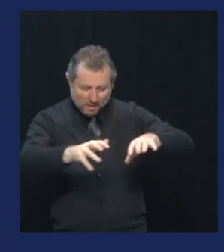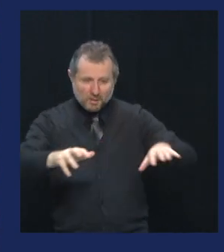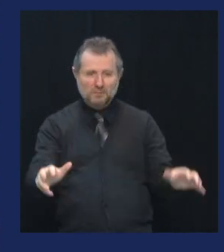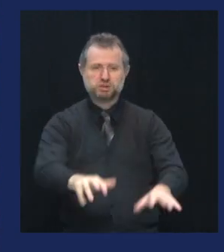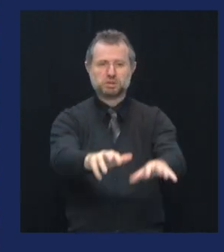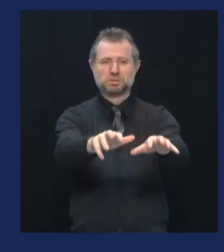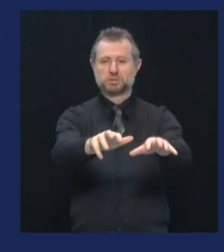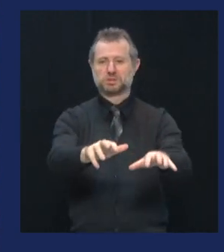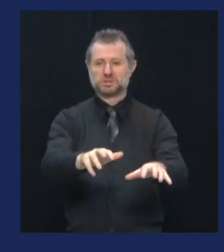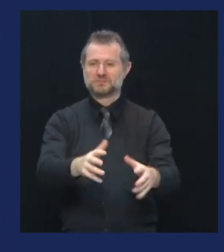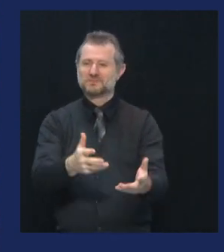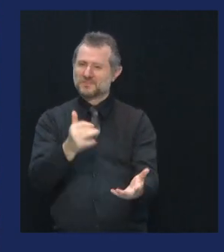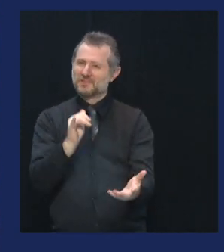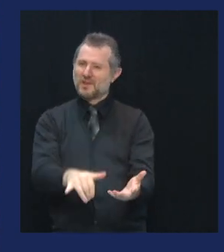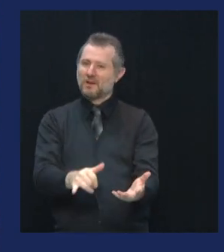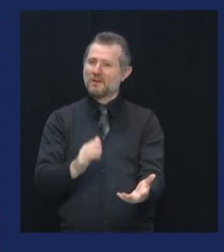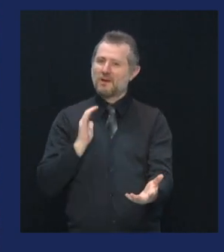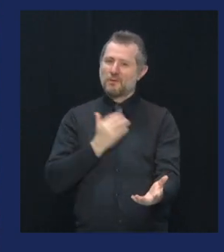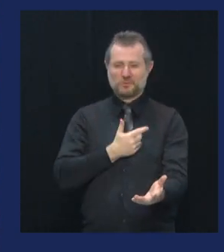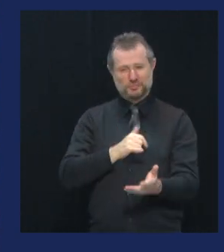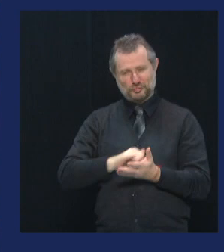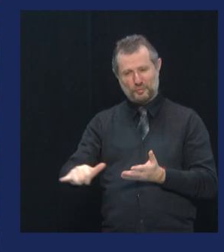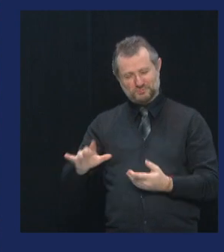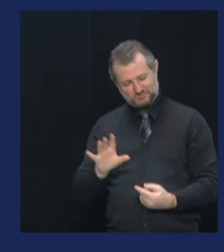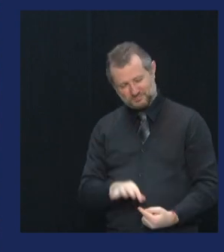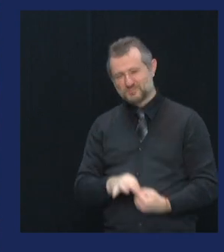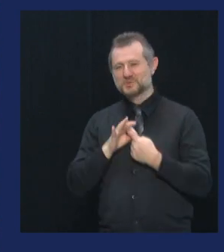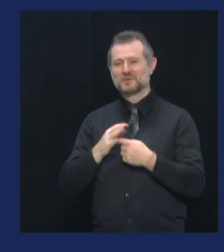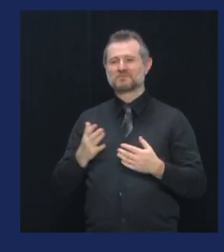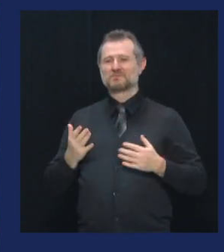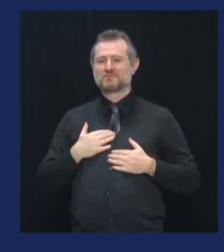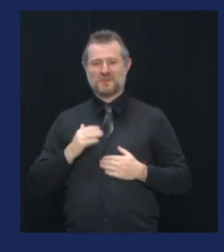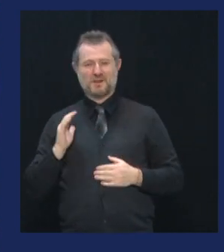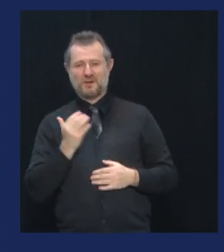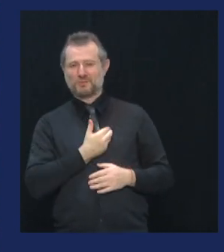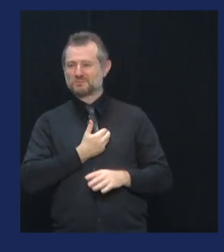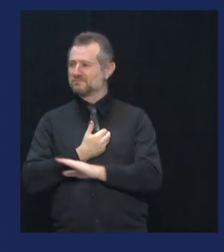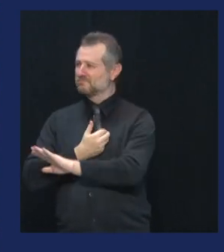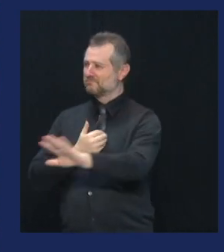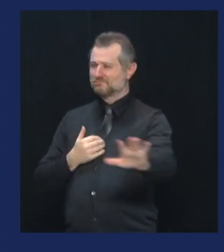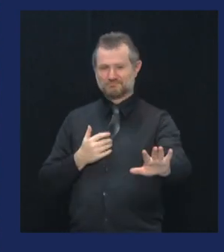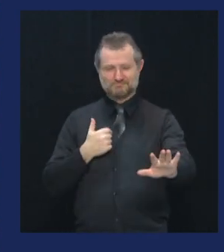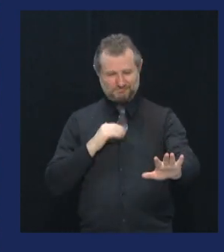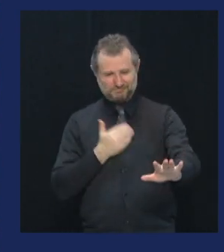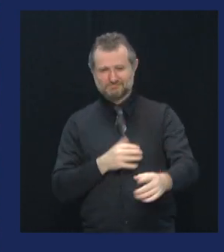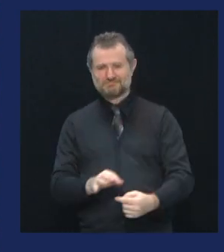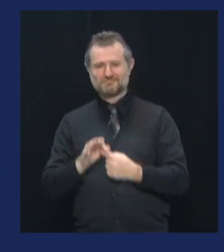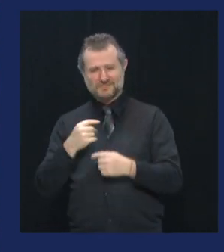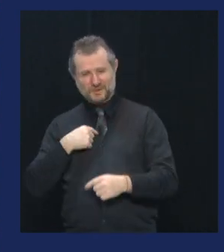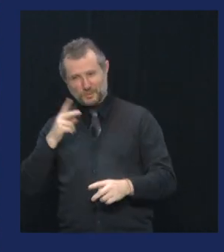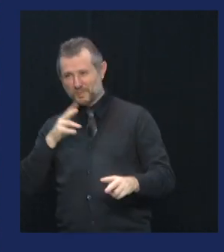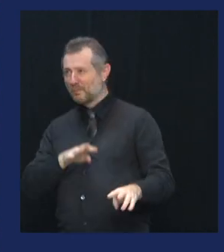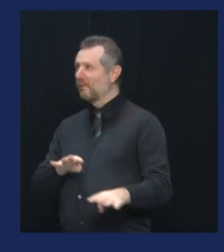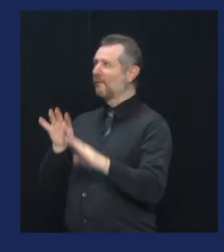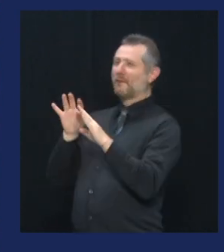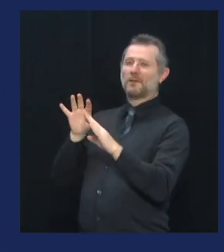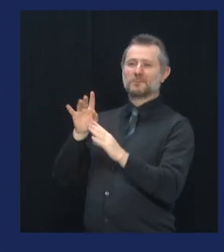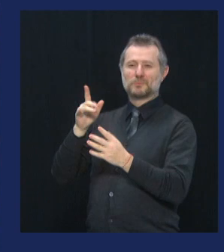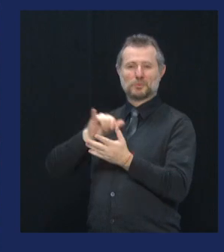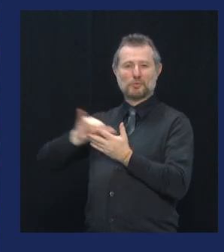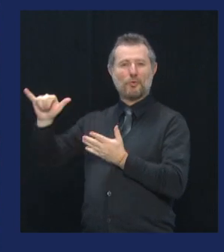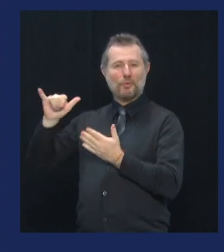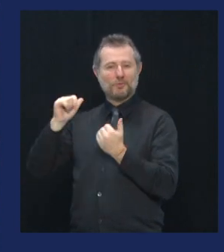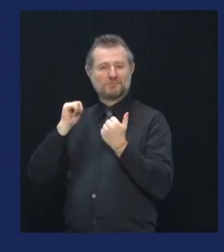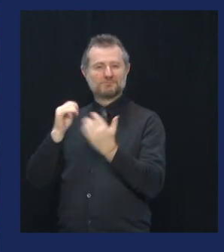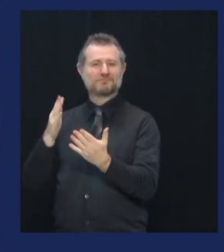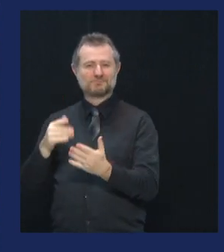is our special talent. That is what makes New York, New York. And that is what sets us apart from